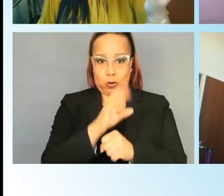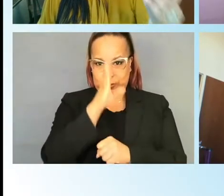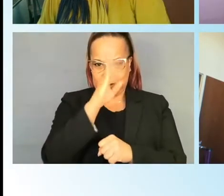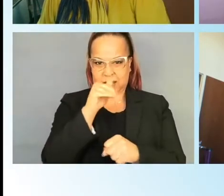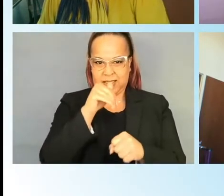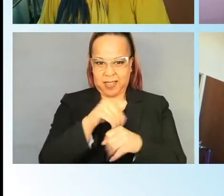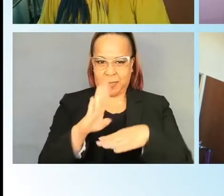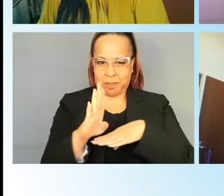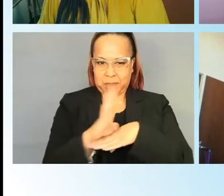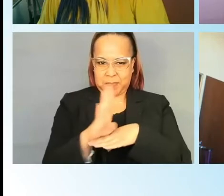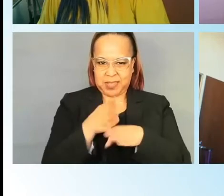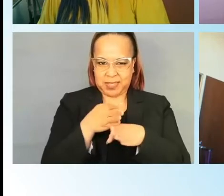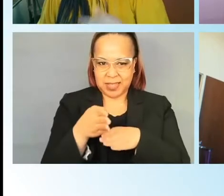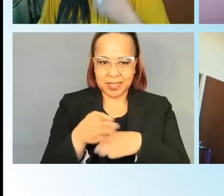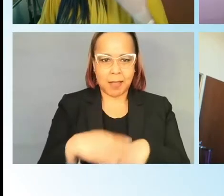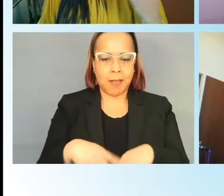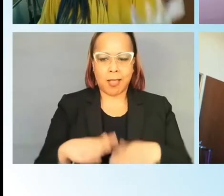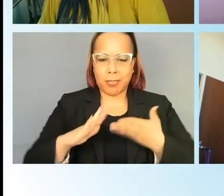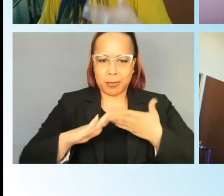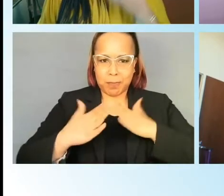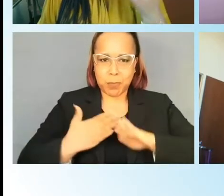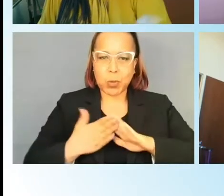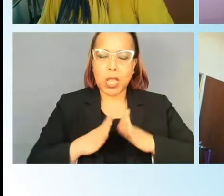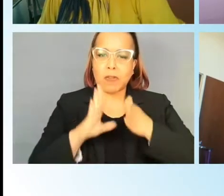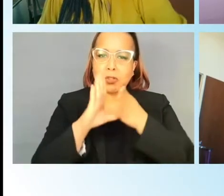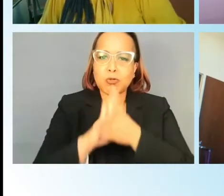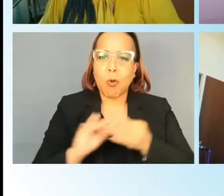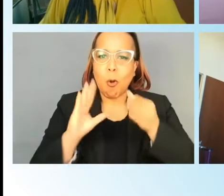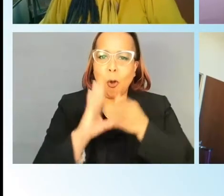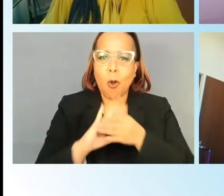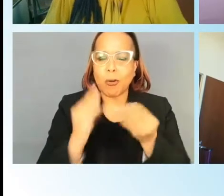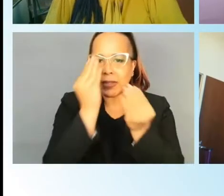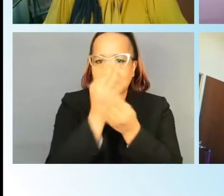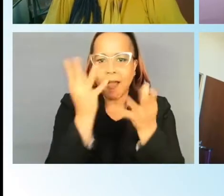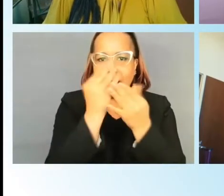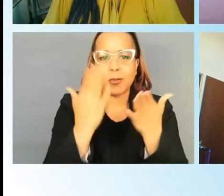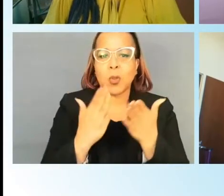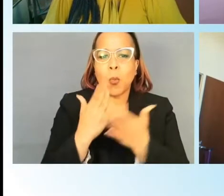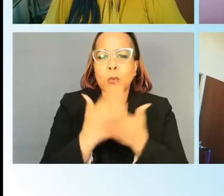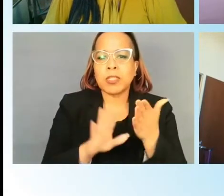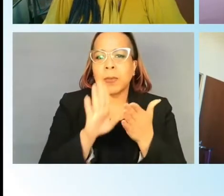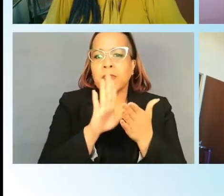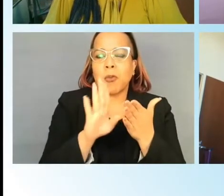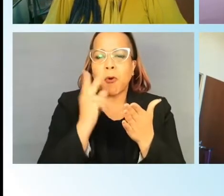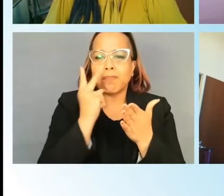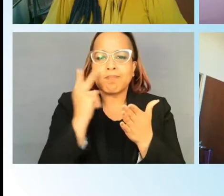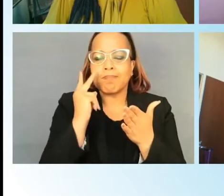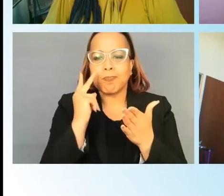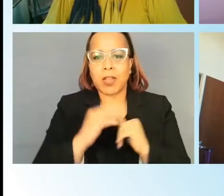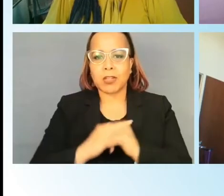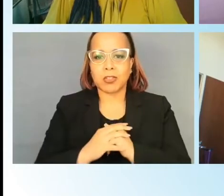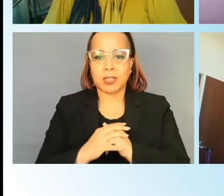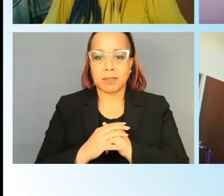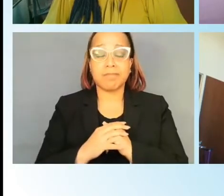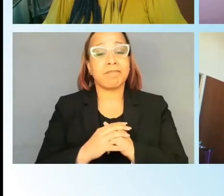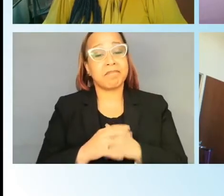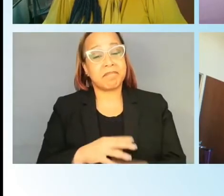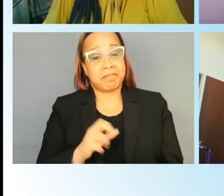and in the community of storytellers. What are some of your reflections? Yeah, you know,